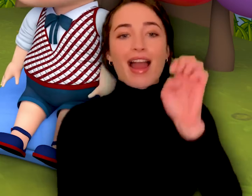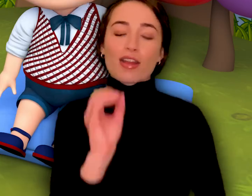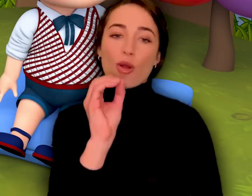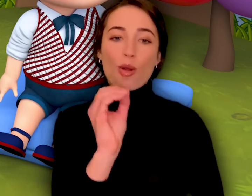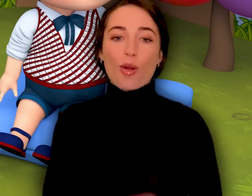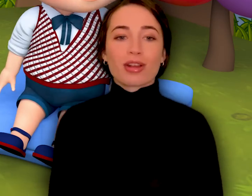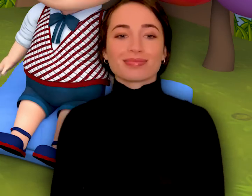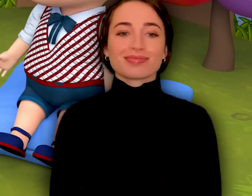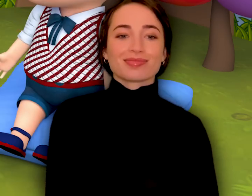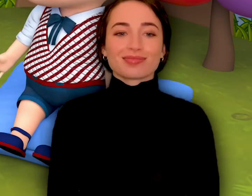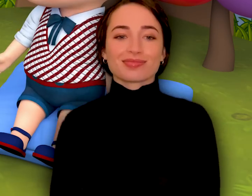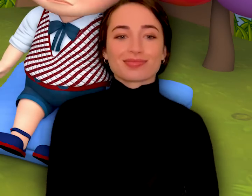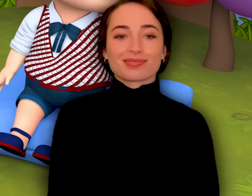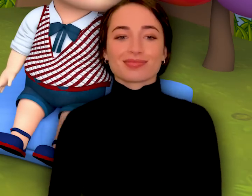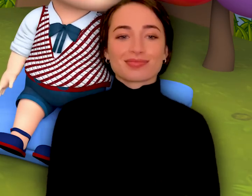E